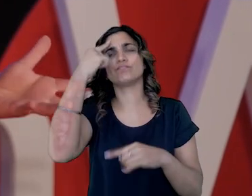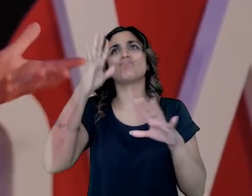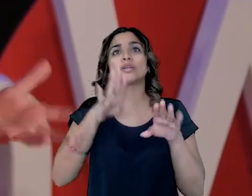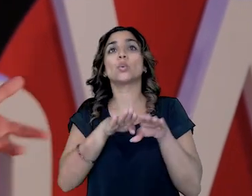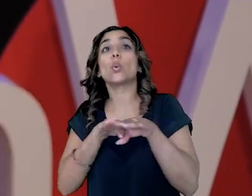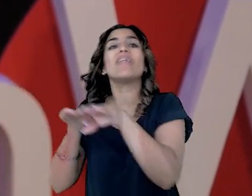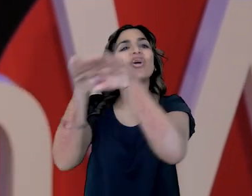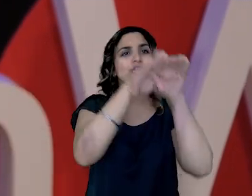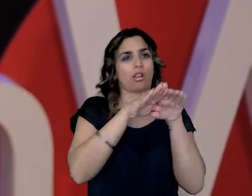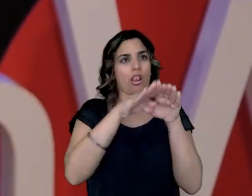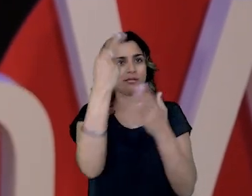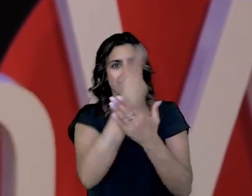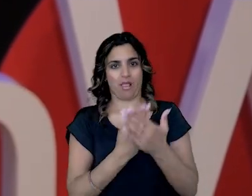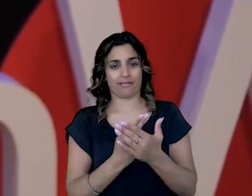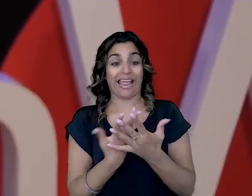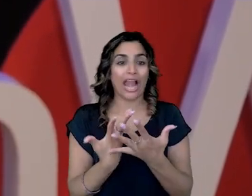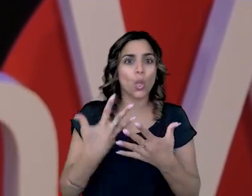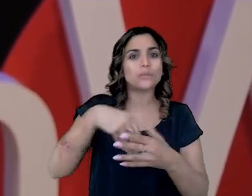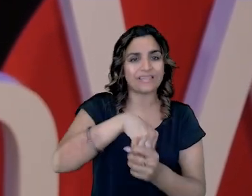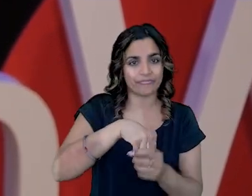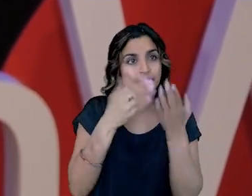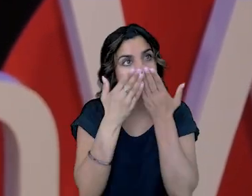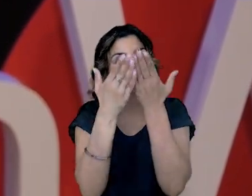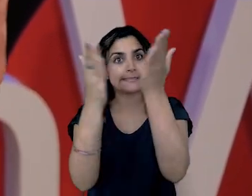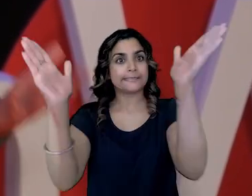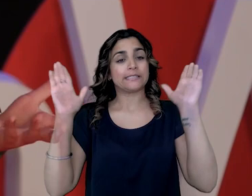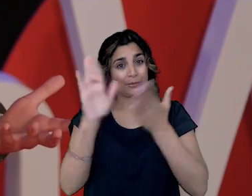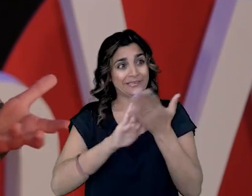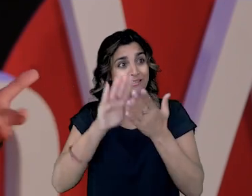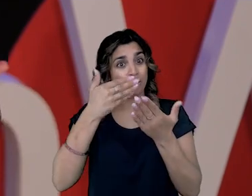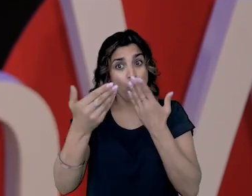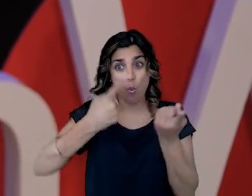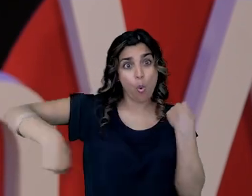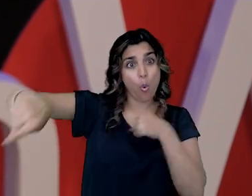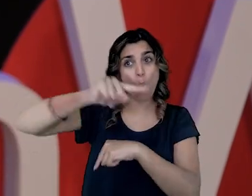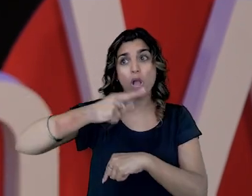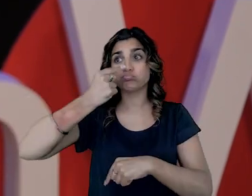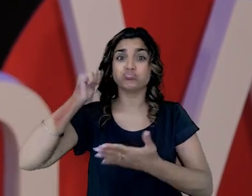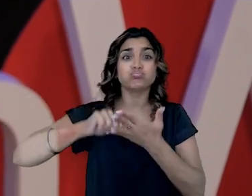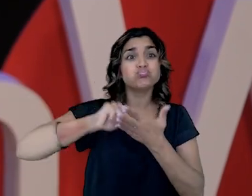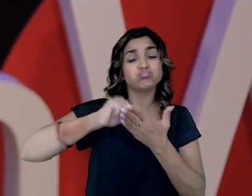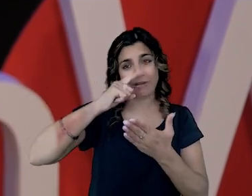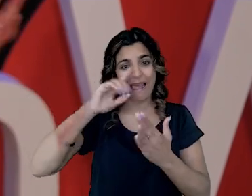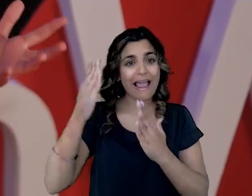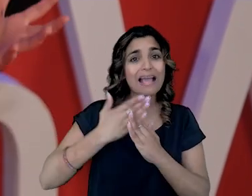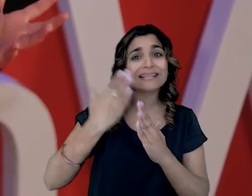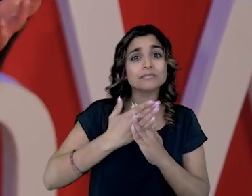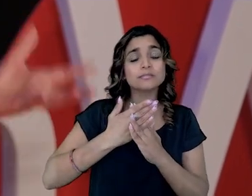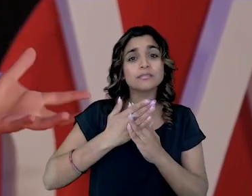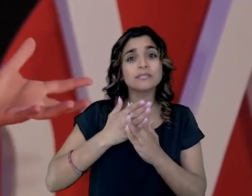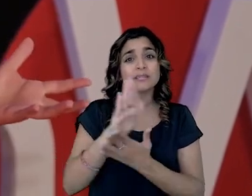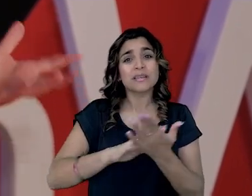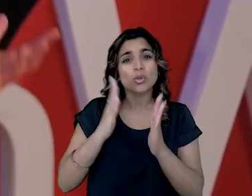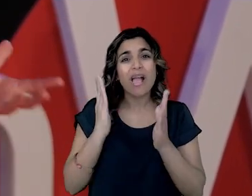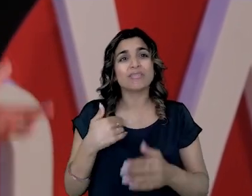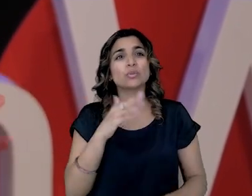things universally in an inclusive way then a lot more of us will be able to access things without ever having the